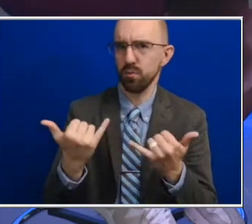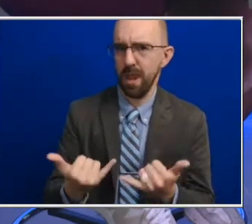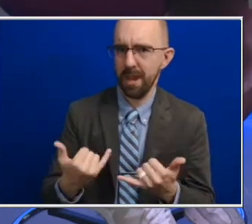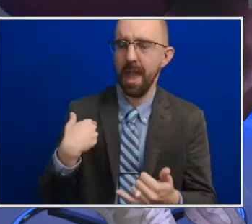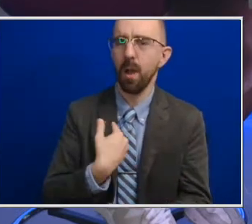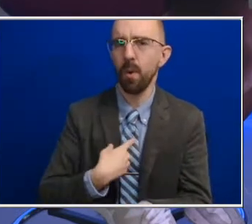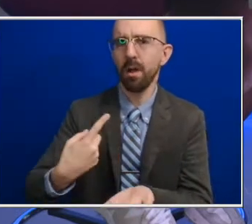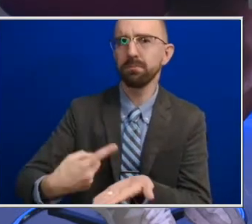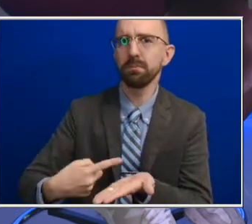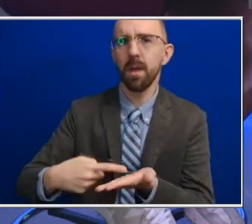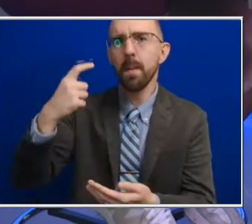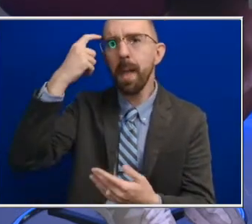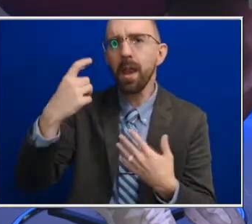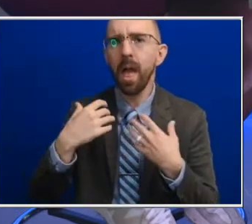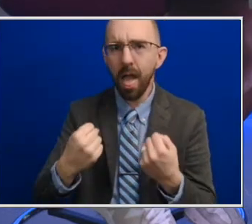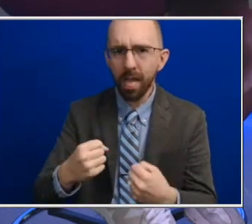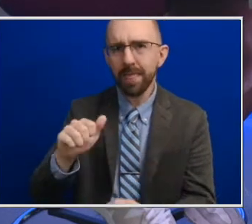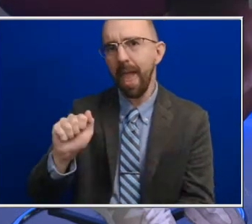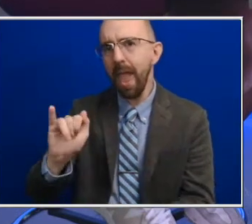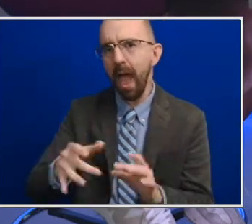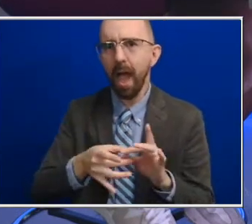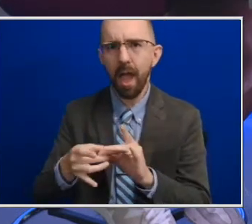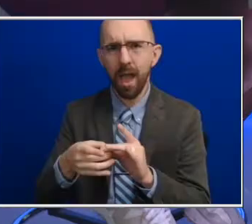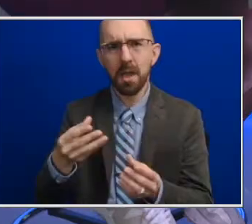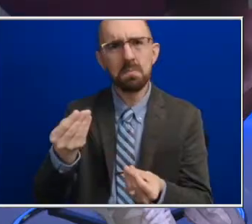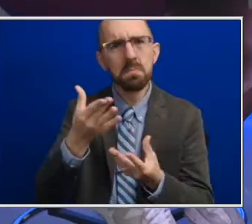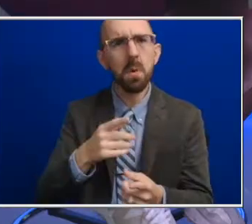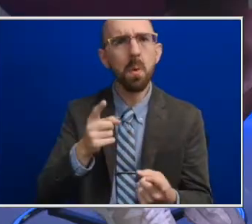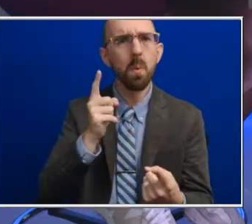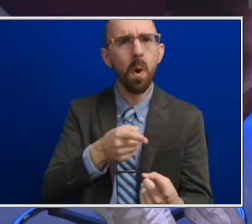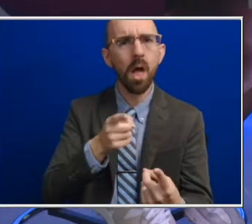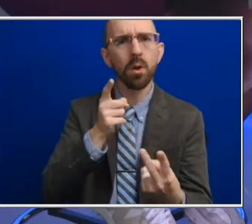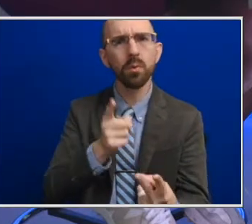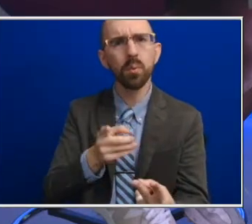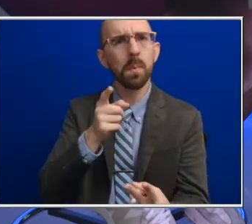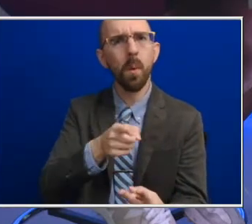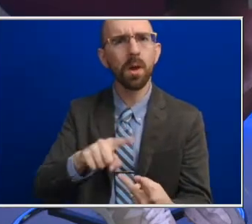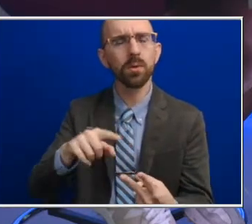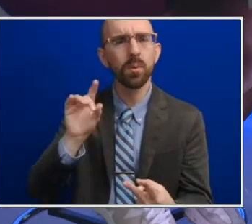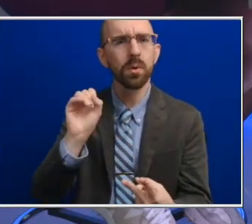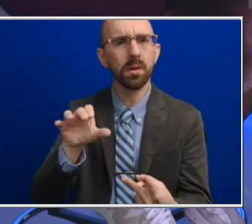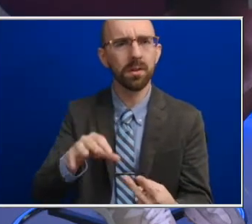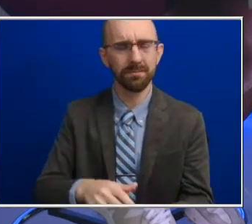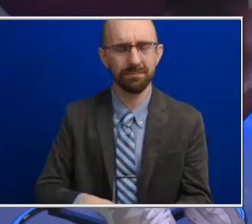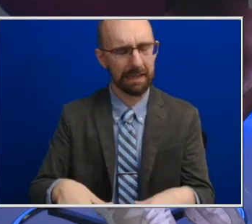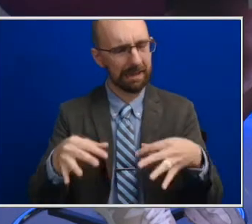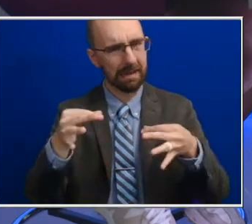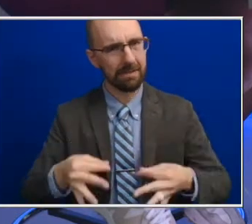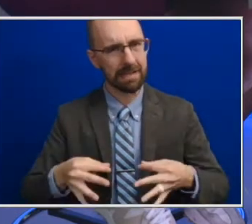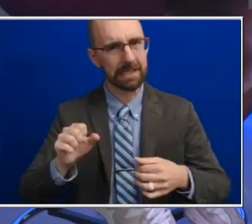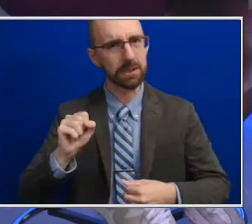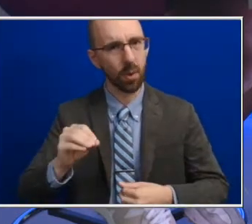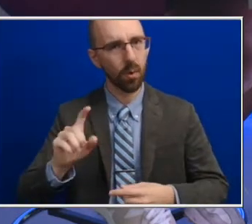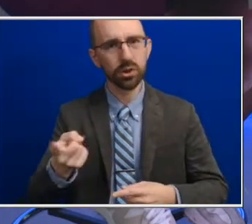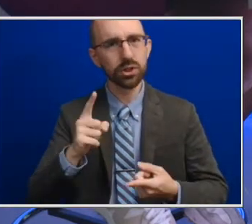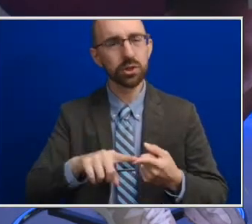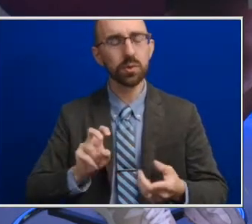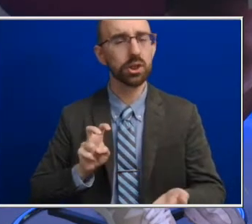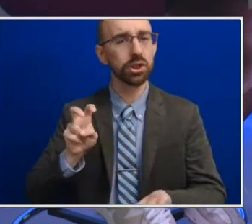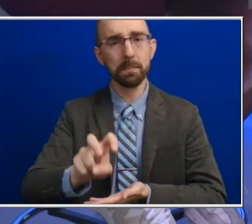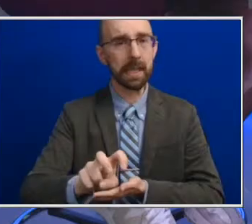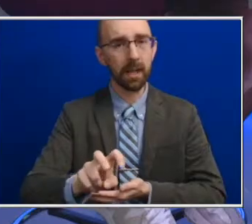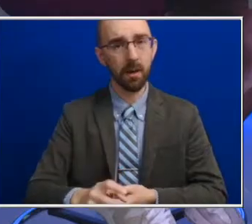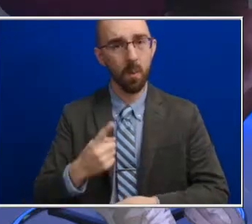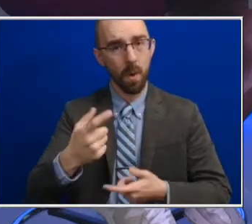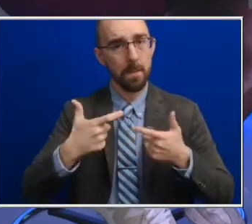mental health and AI. Can you give me 1 or 2 big points to make? Absolutely. So just to jump right in, one big point